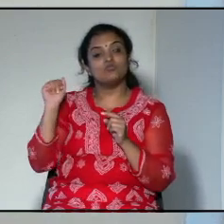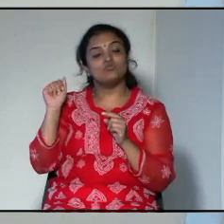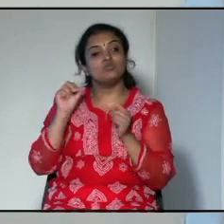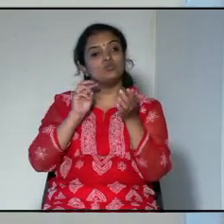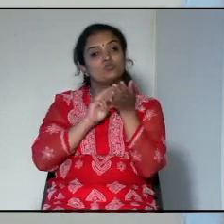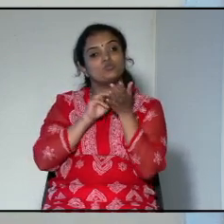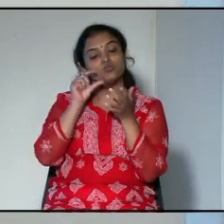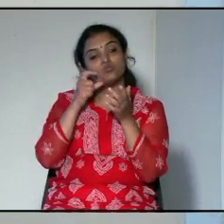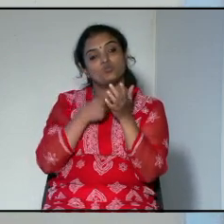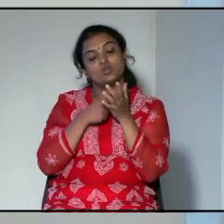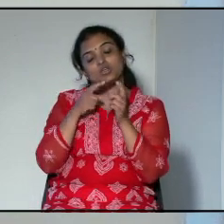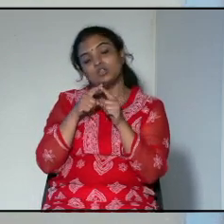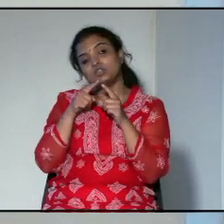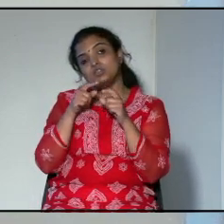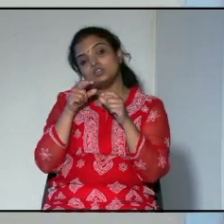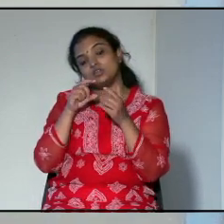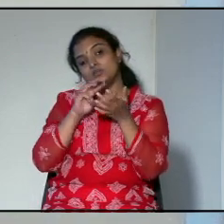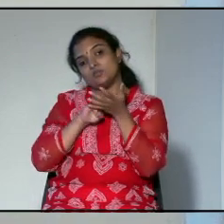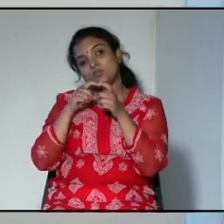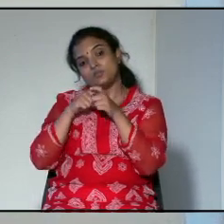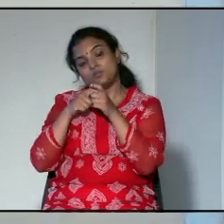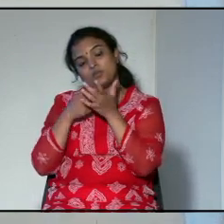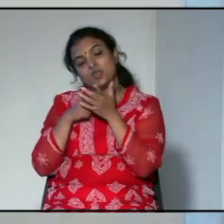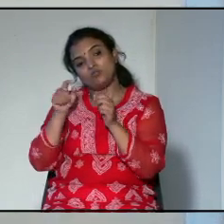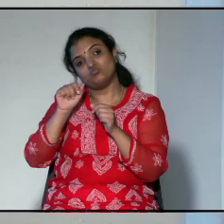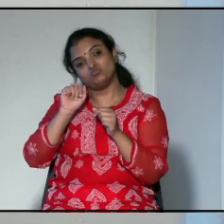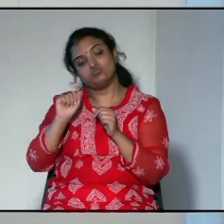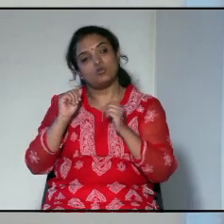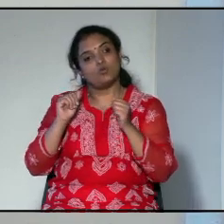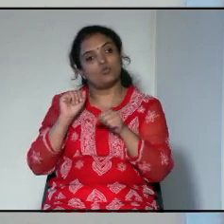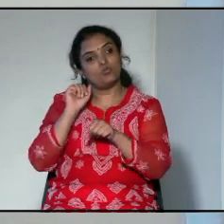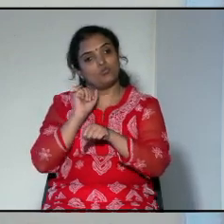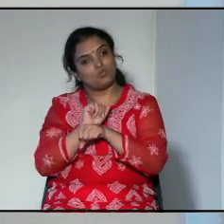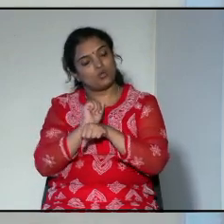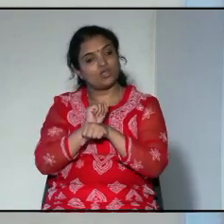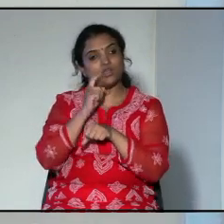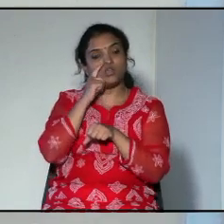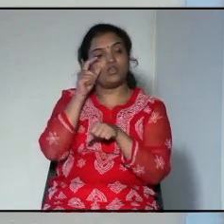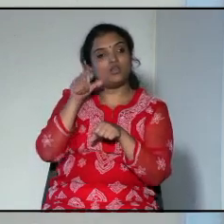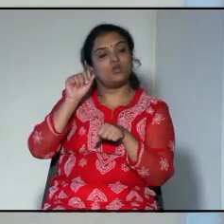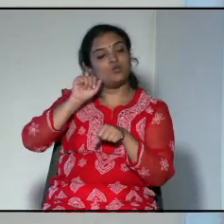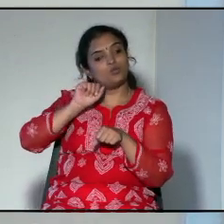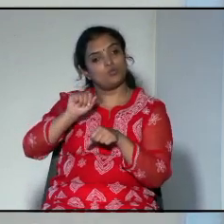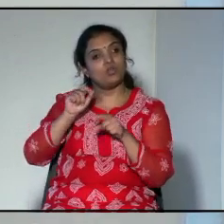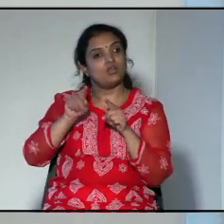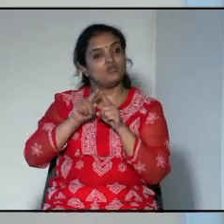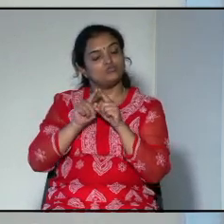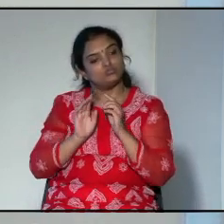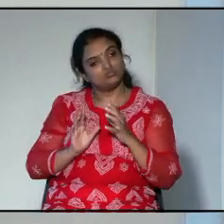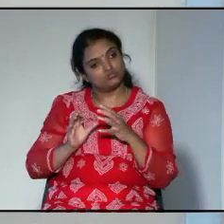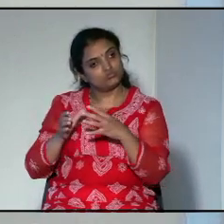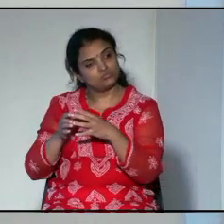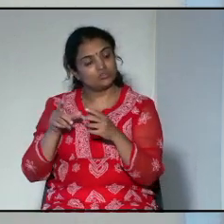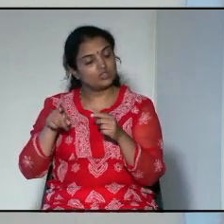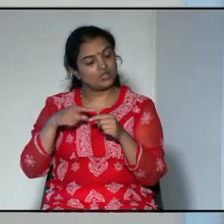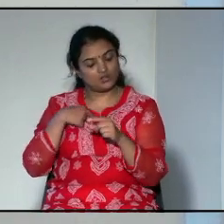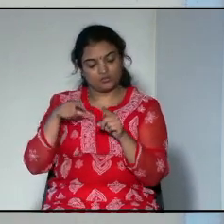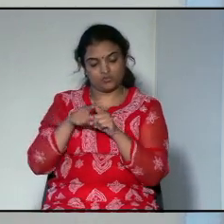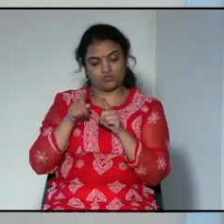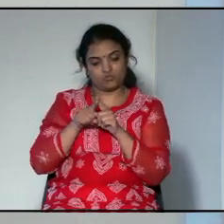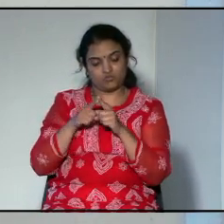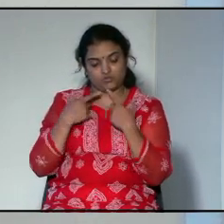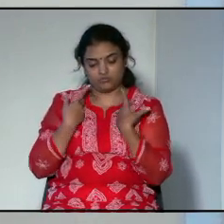her working and her community life by a photographer called Arun Ganguly, who photographed her from